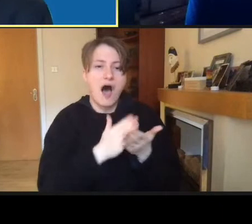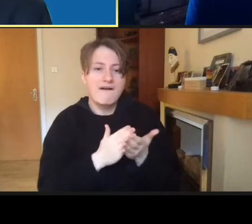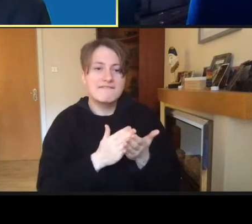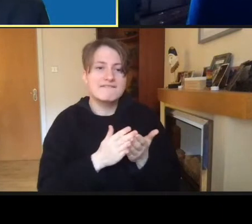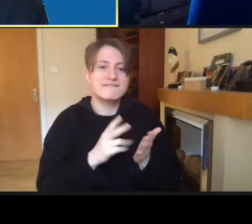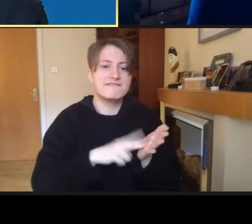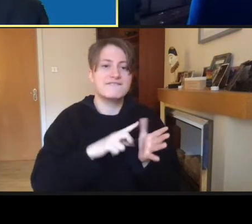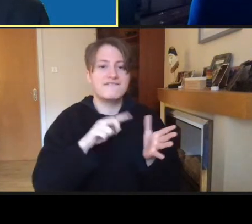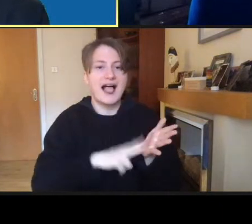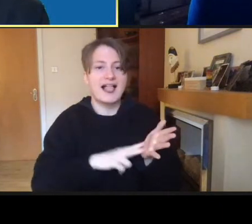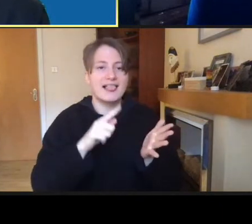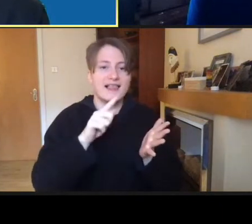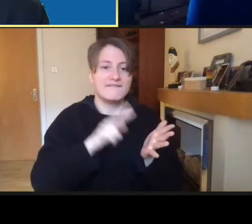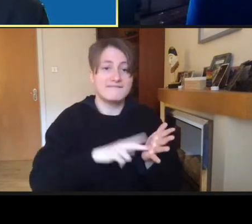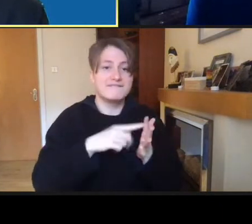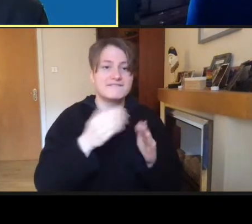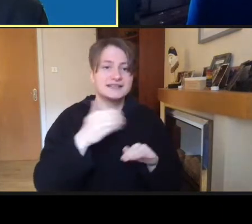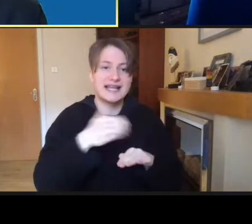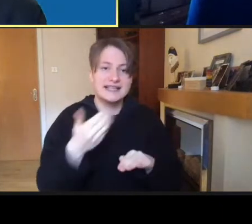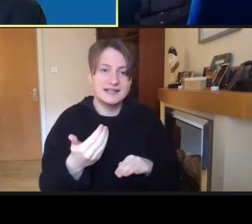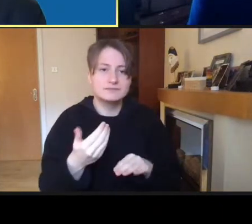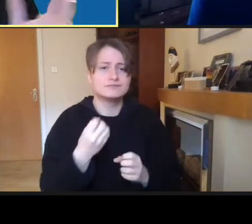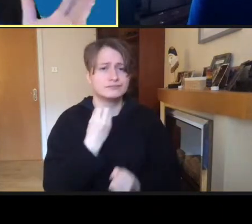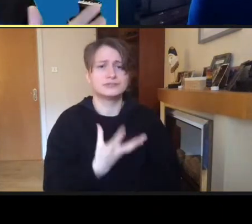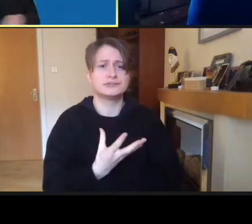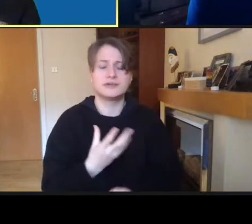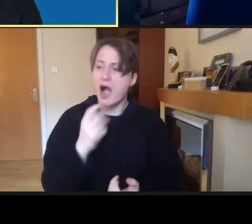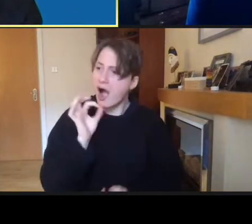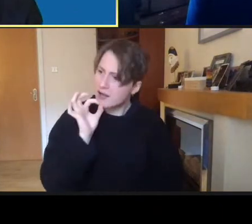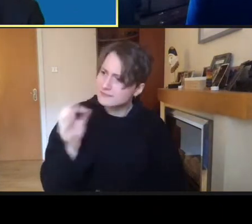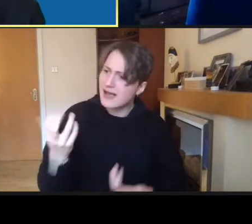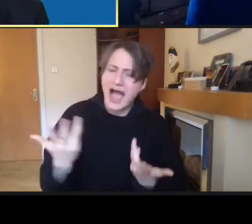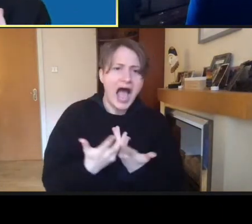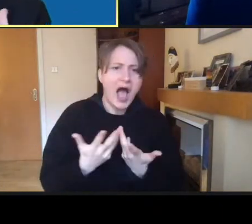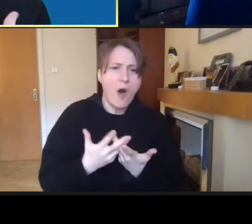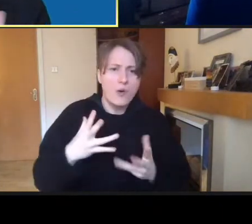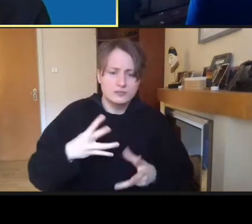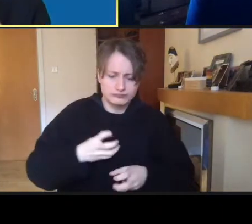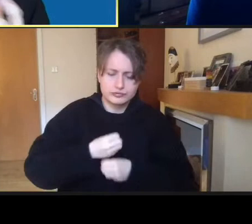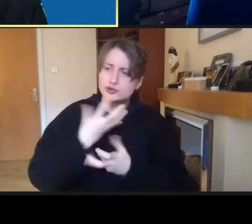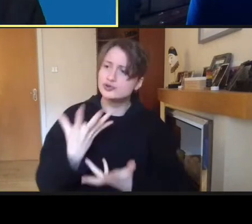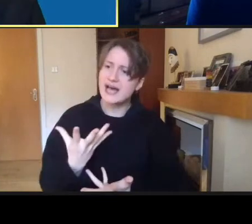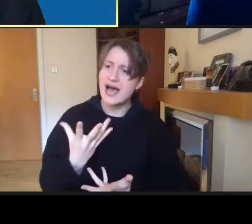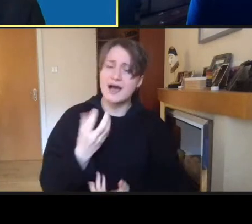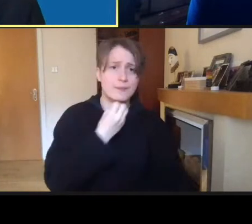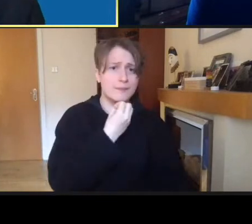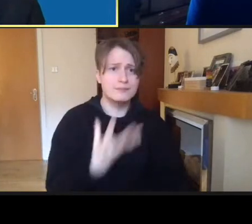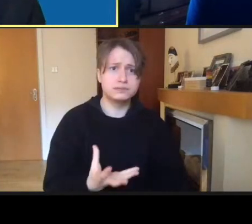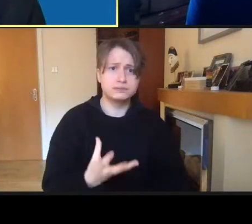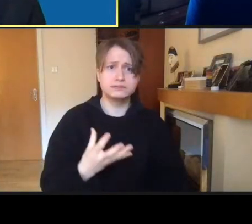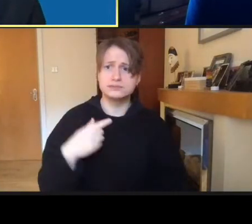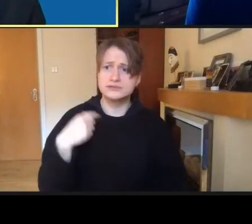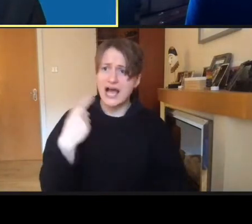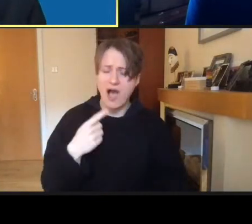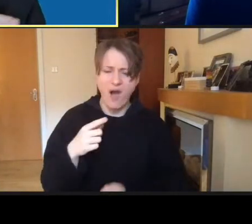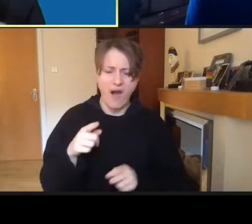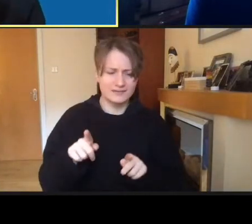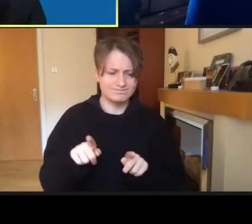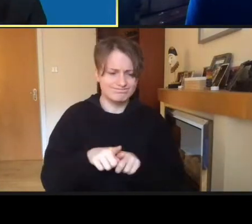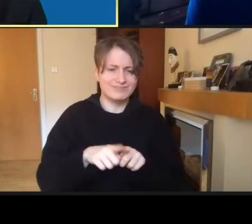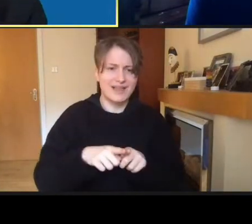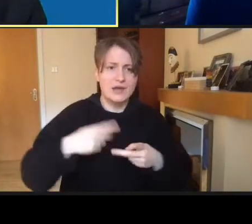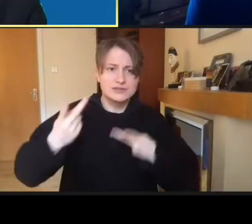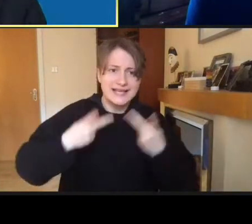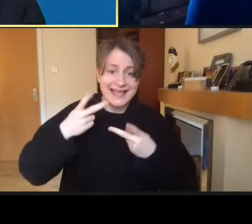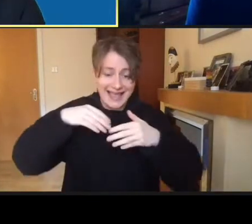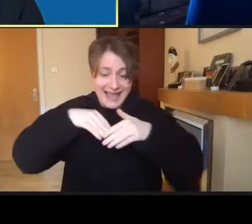about how you produce that, because it's an amazing sound. It's almost like you're singing into the instrument and it's picking up